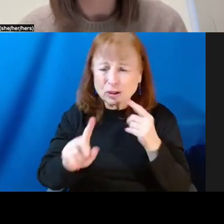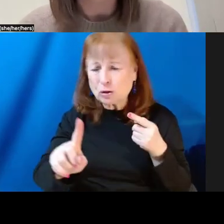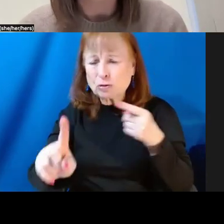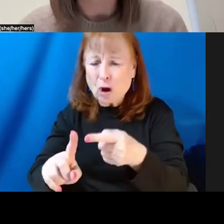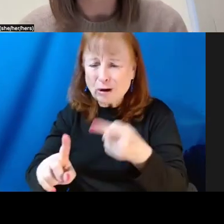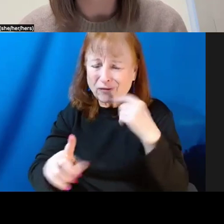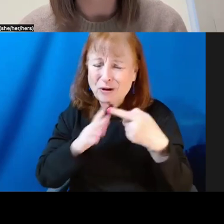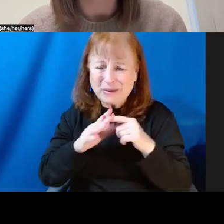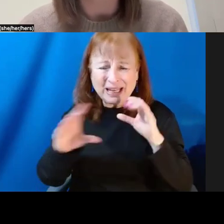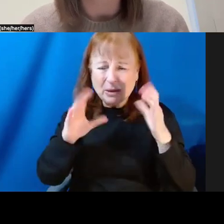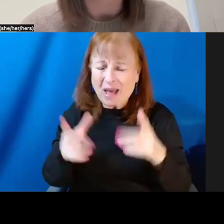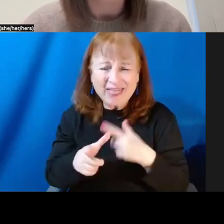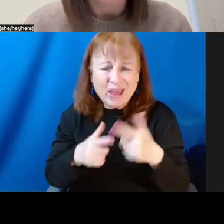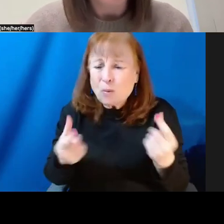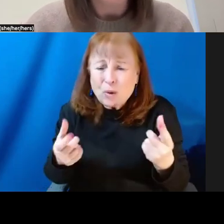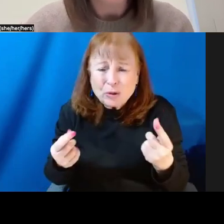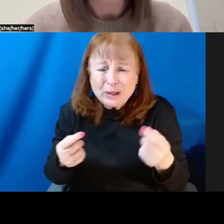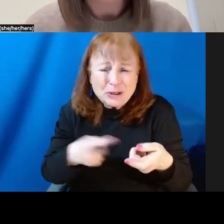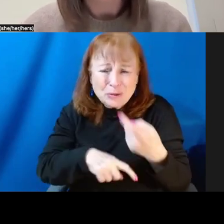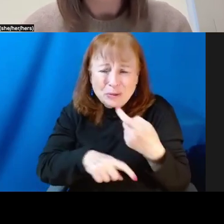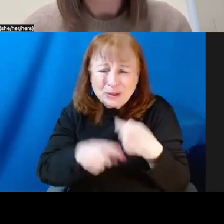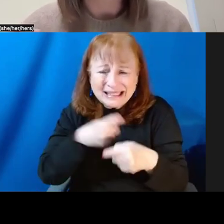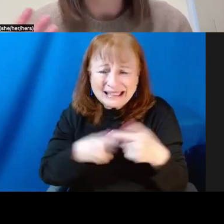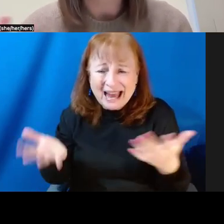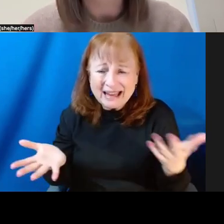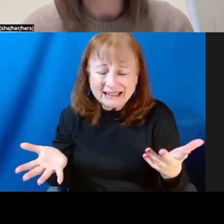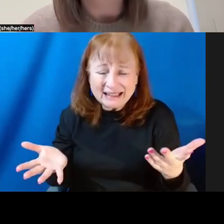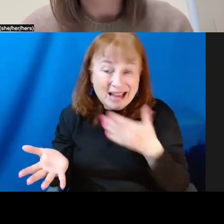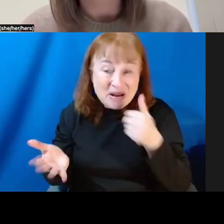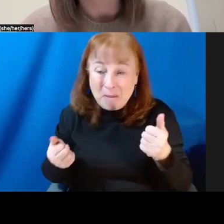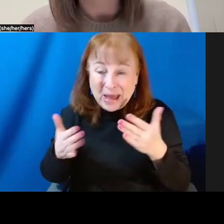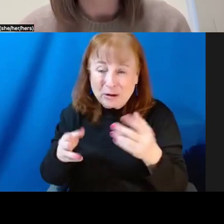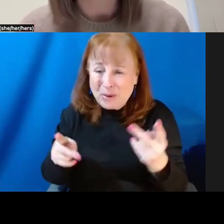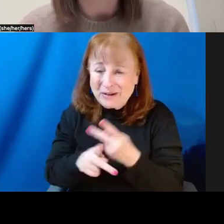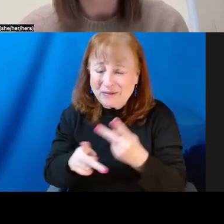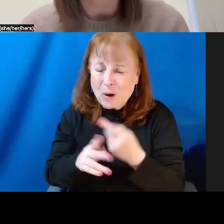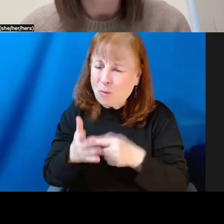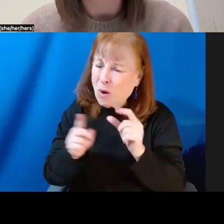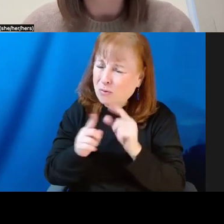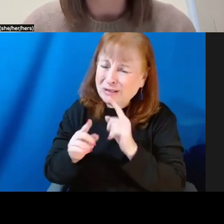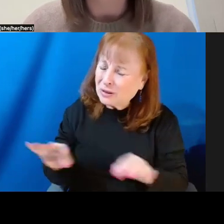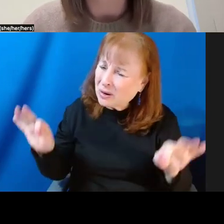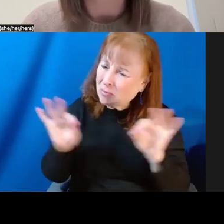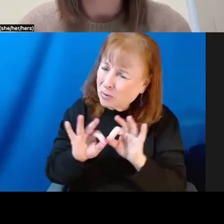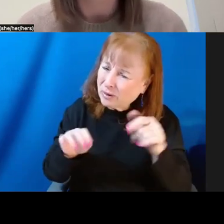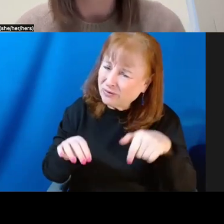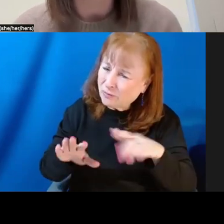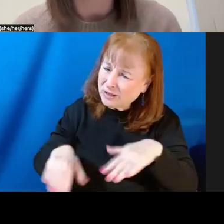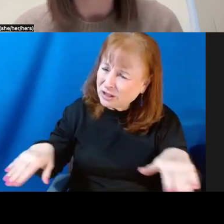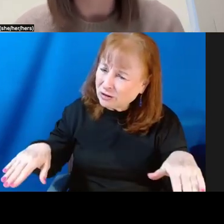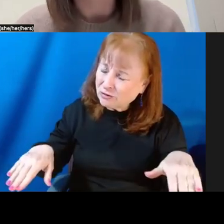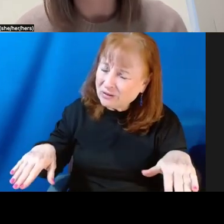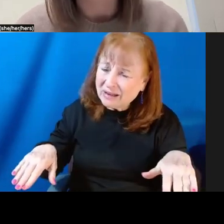beginning communicators, then what do we do instead? Is there a better way to figure out what words are important for this population and